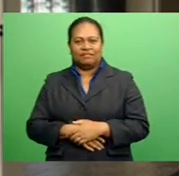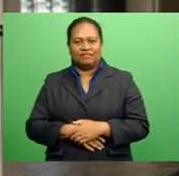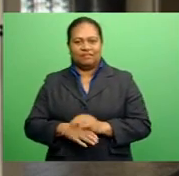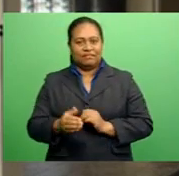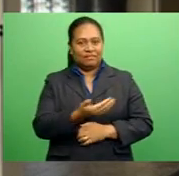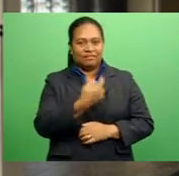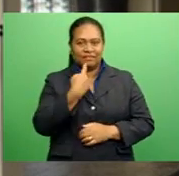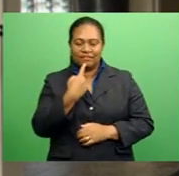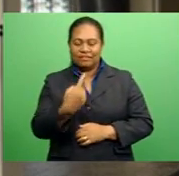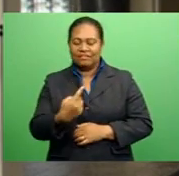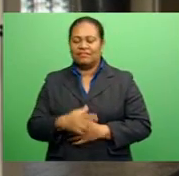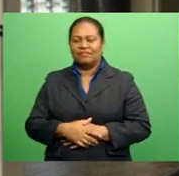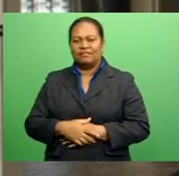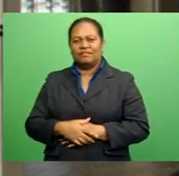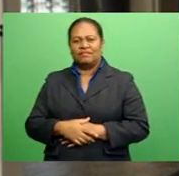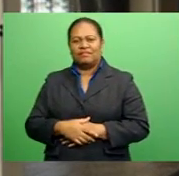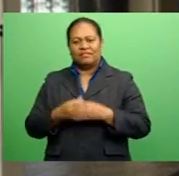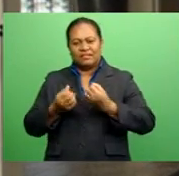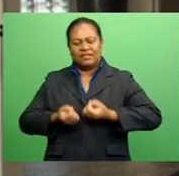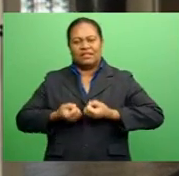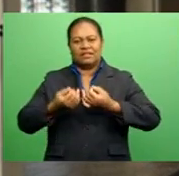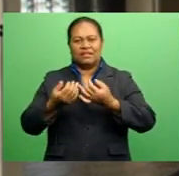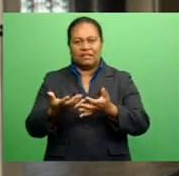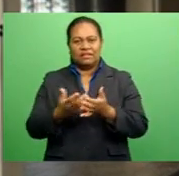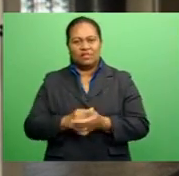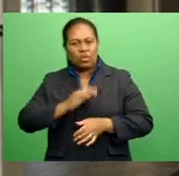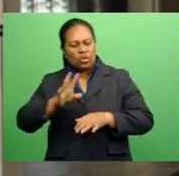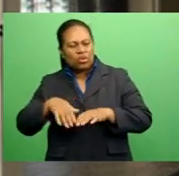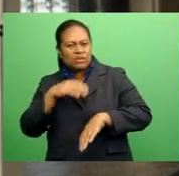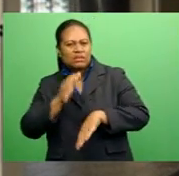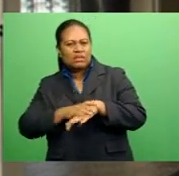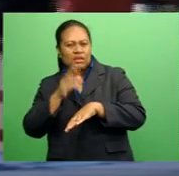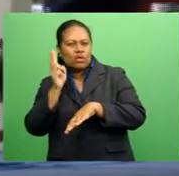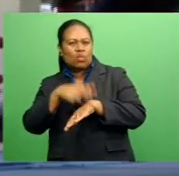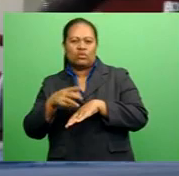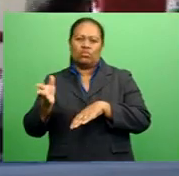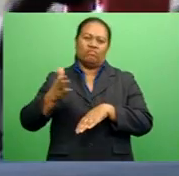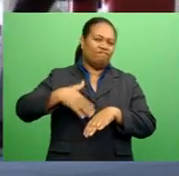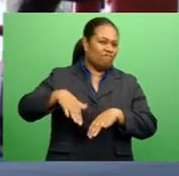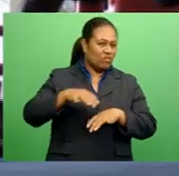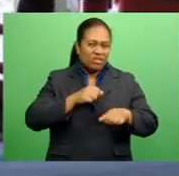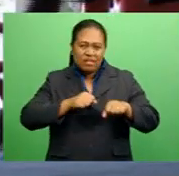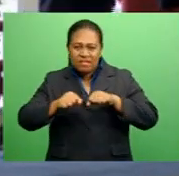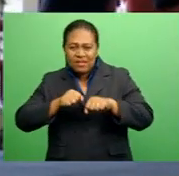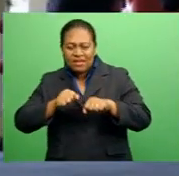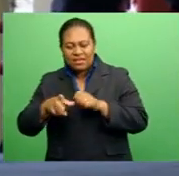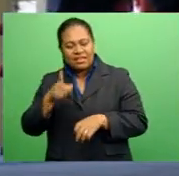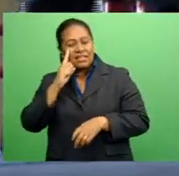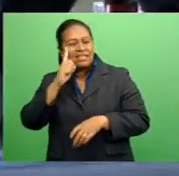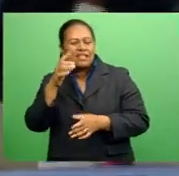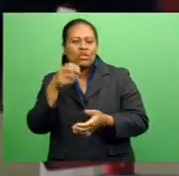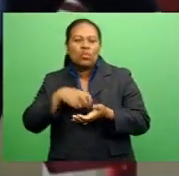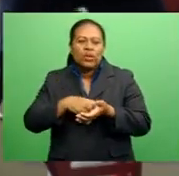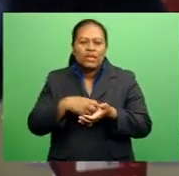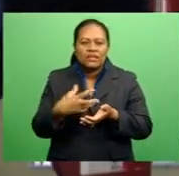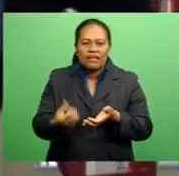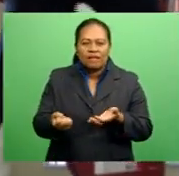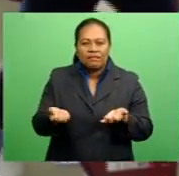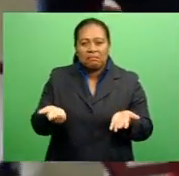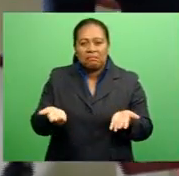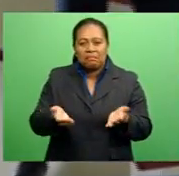my previous fights, and even in the night I used to watch all my fights, and I have to see all my weaknesses